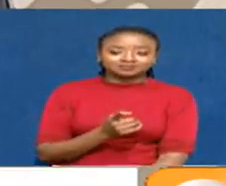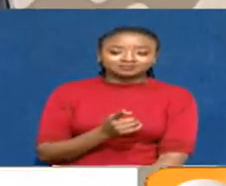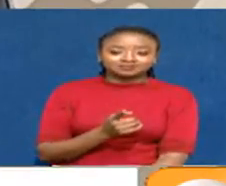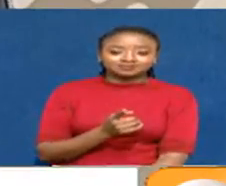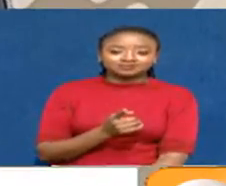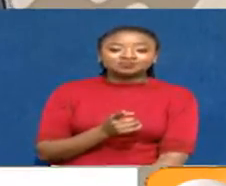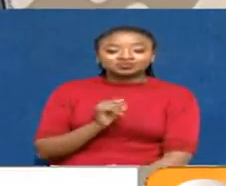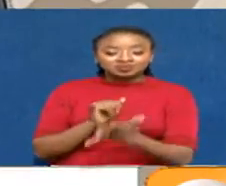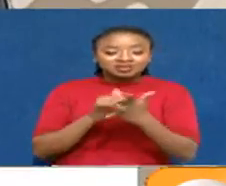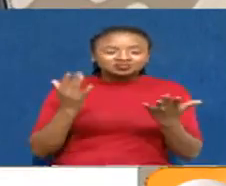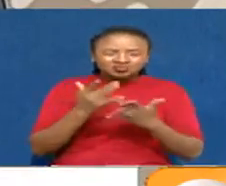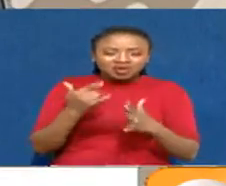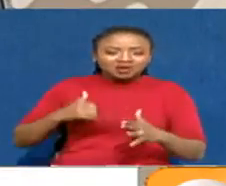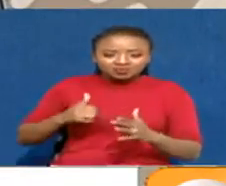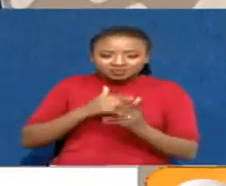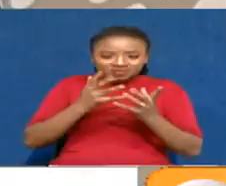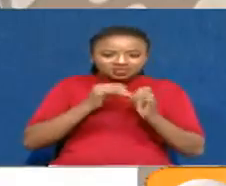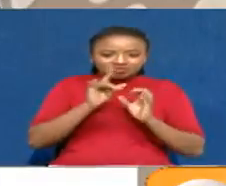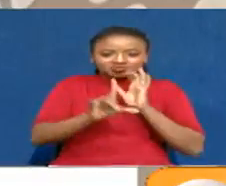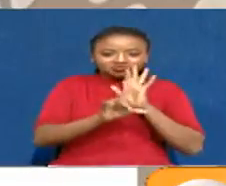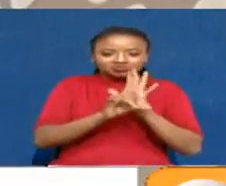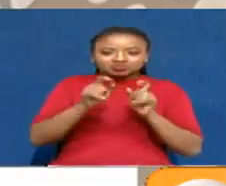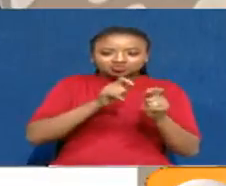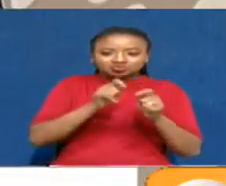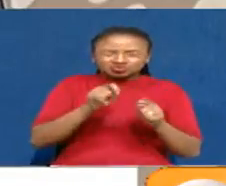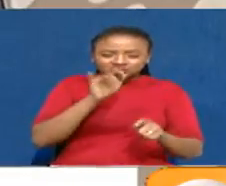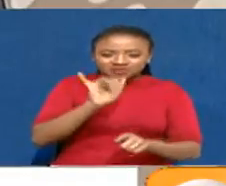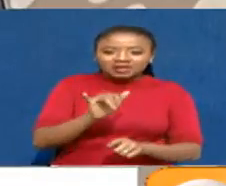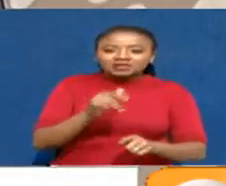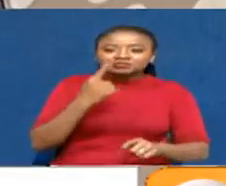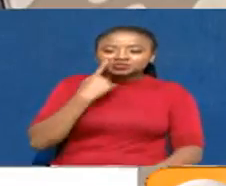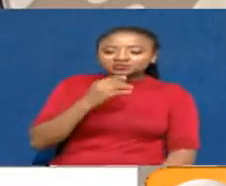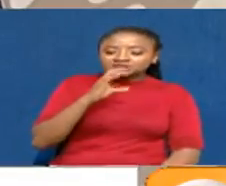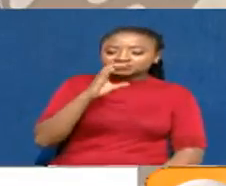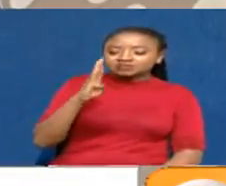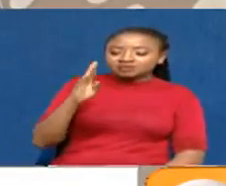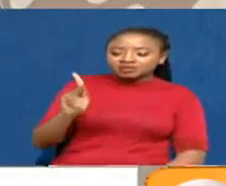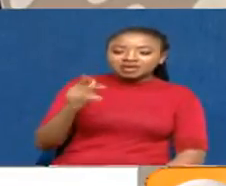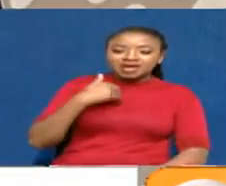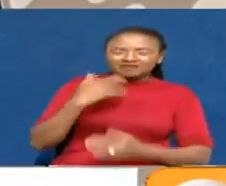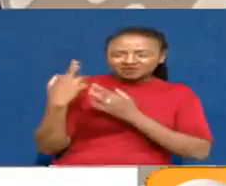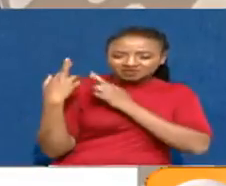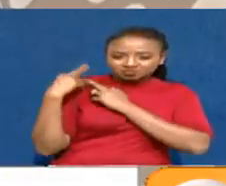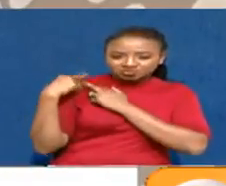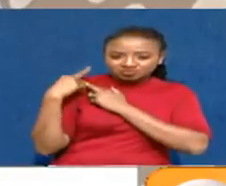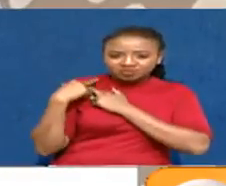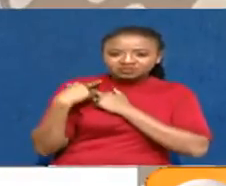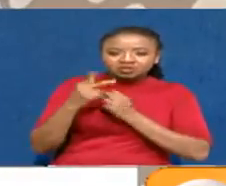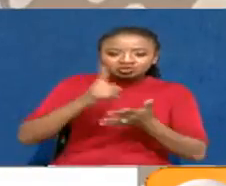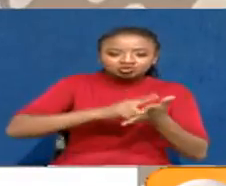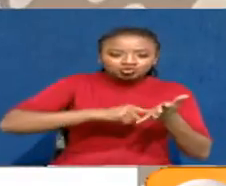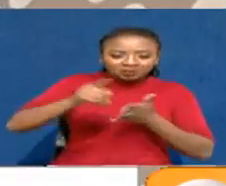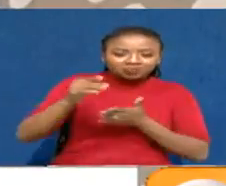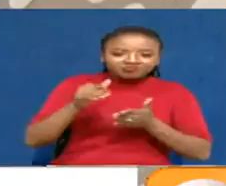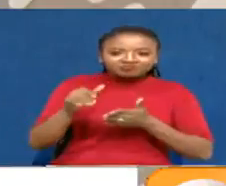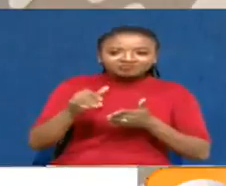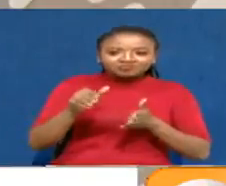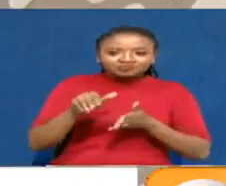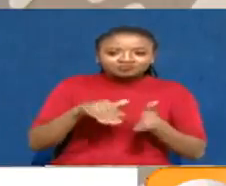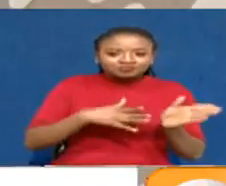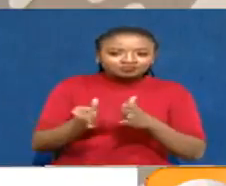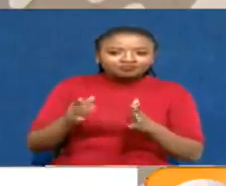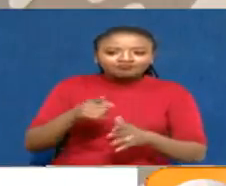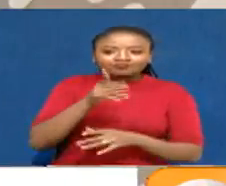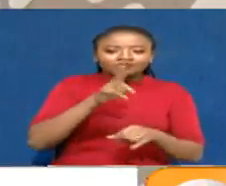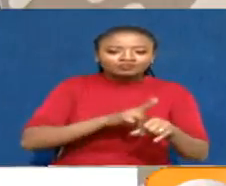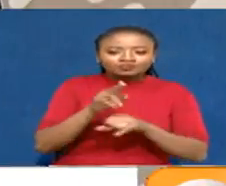where as legislators are coming in. Part of the central bank is to approve the channels in which you use to do your the model